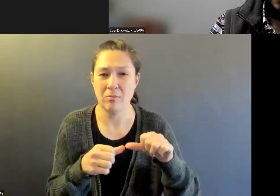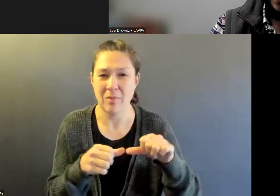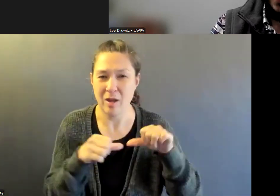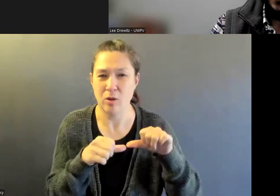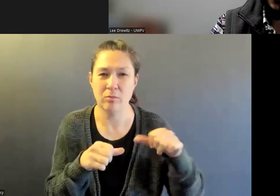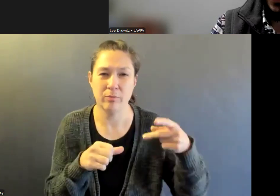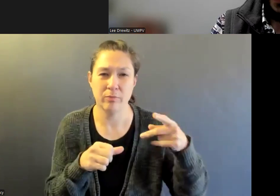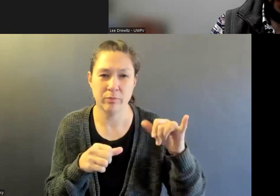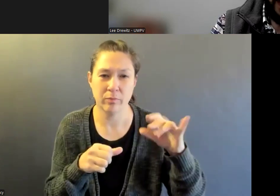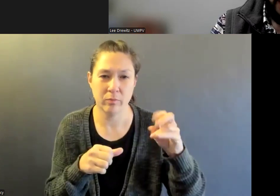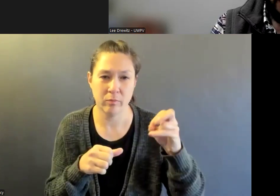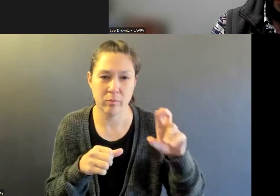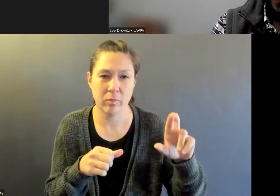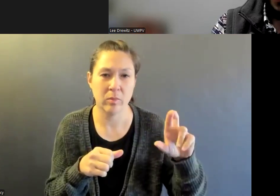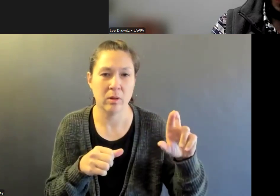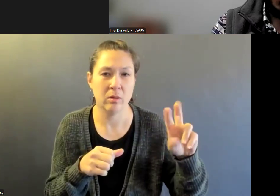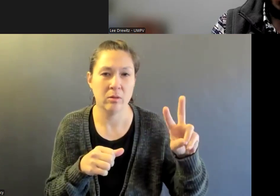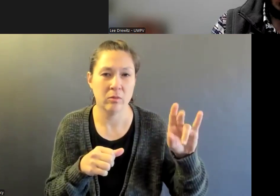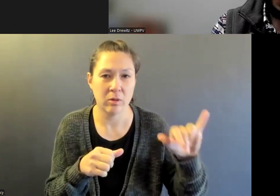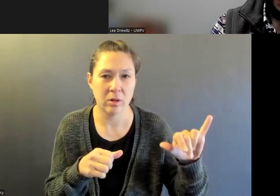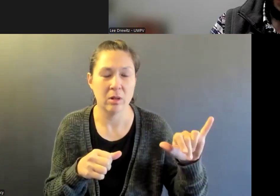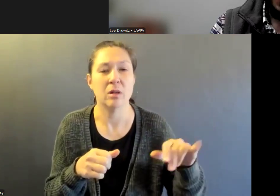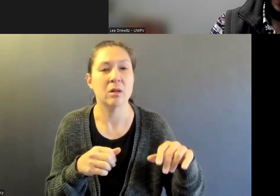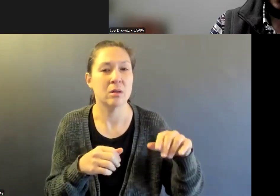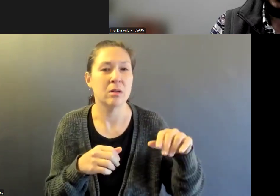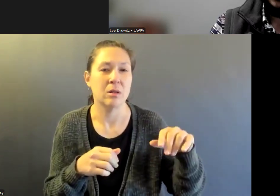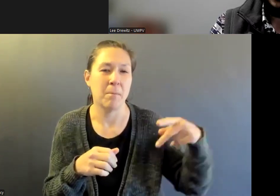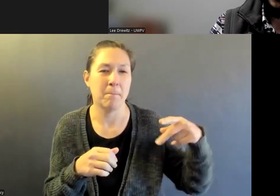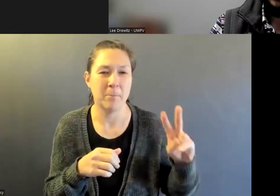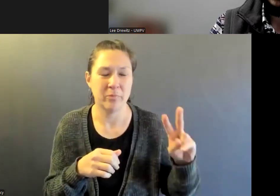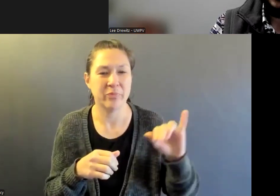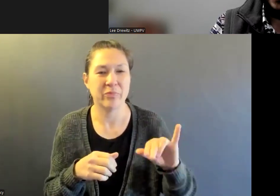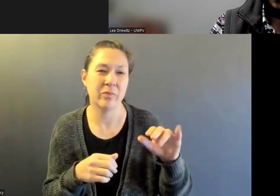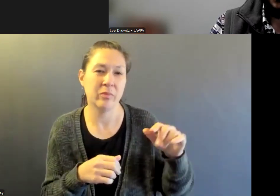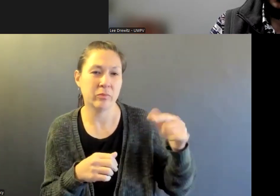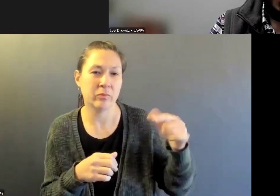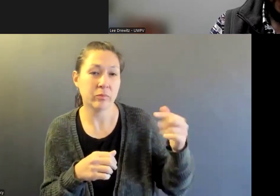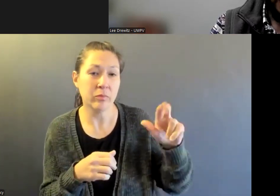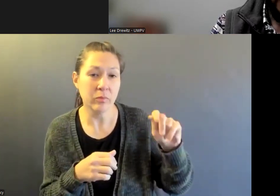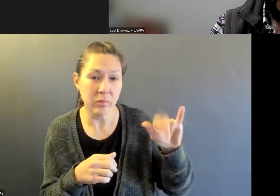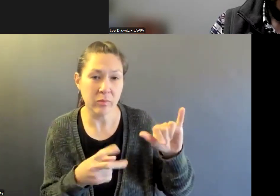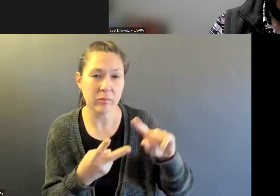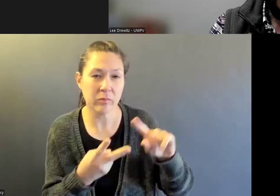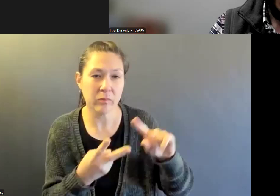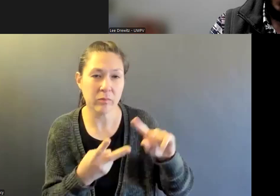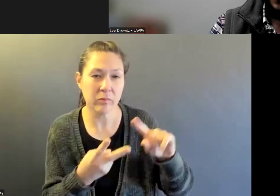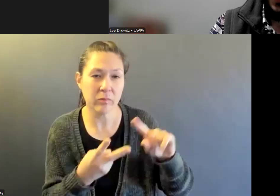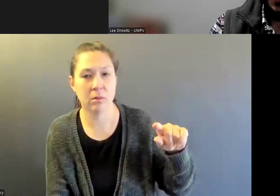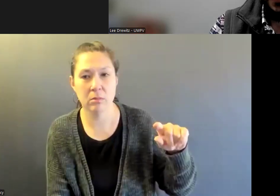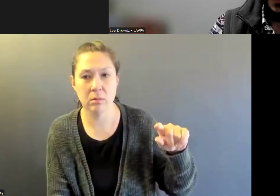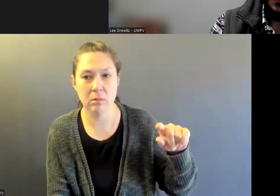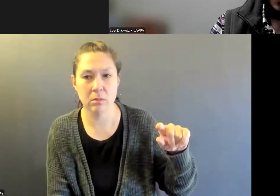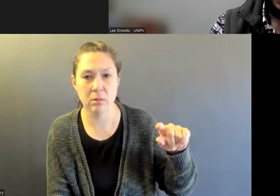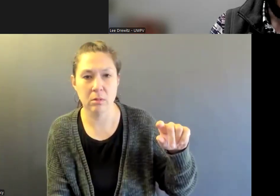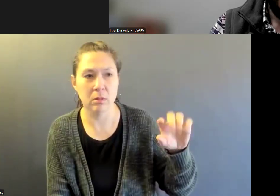defined as Hampden County, South Hadley, and Granby, out in Western Massachusetts, the best areas of impact we could be working with are really around